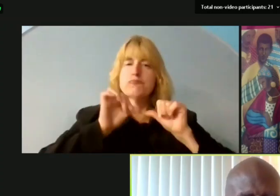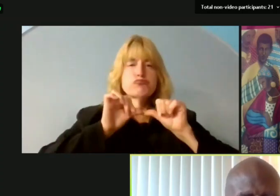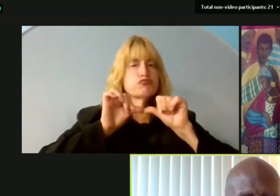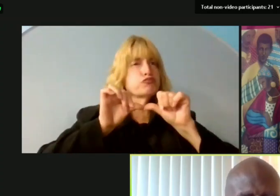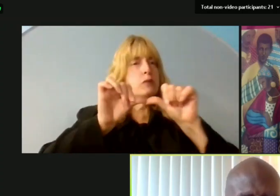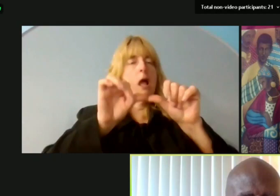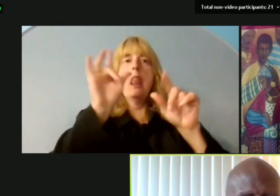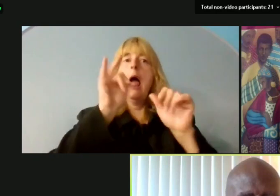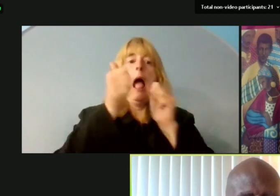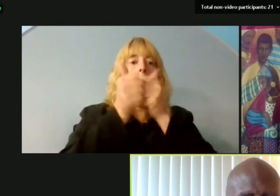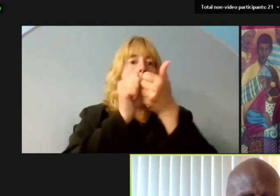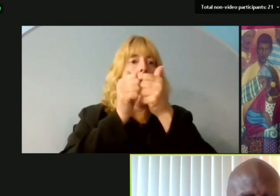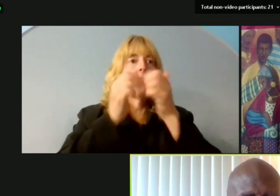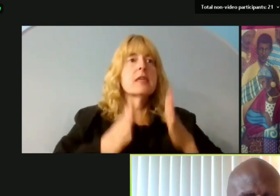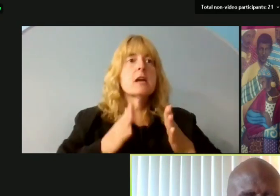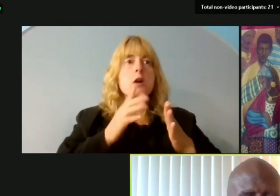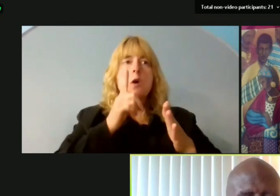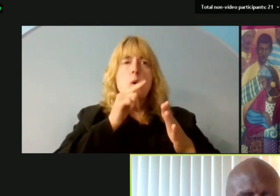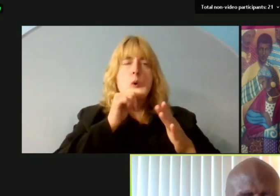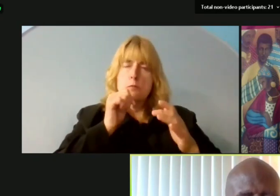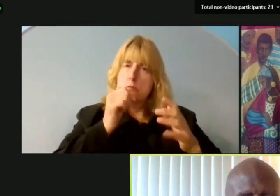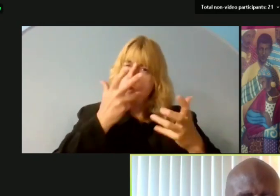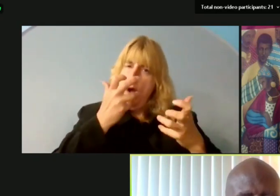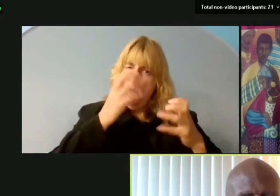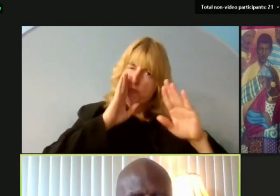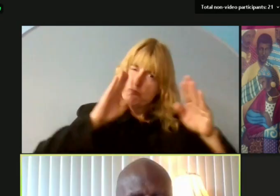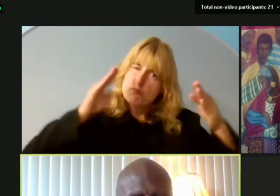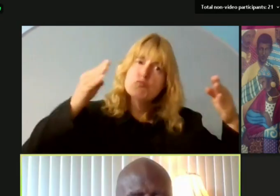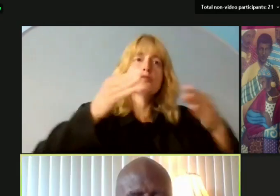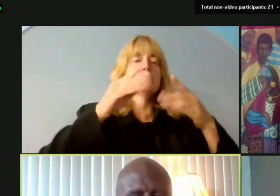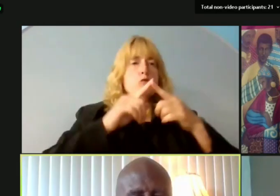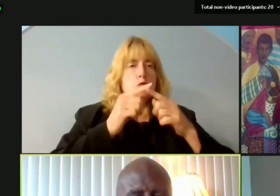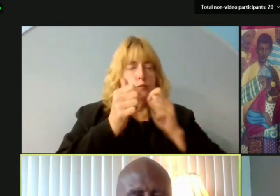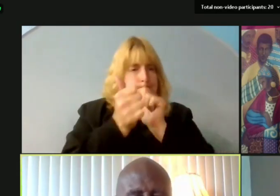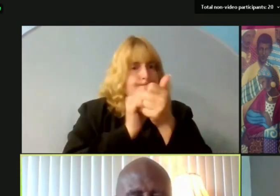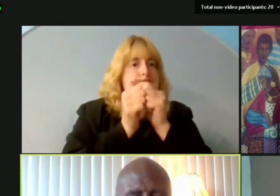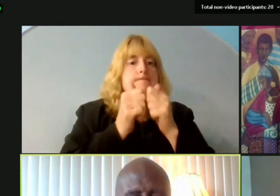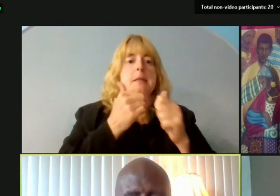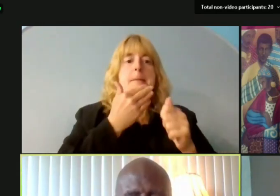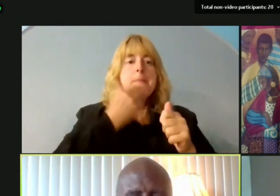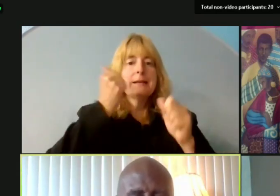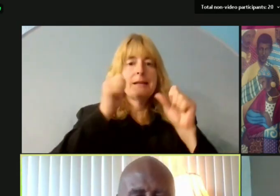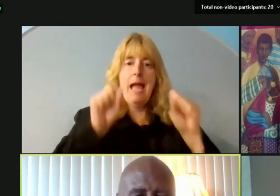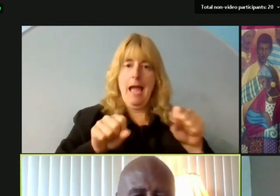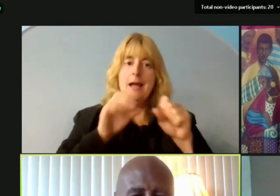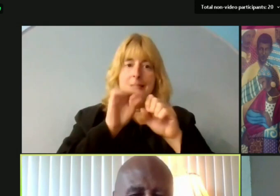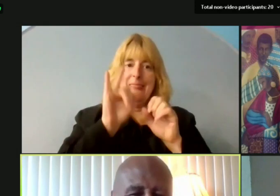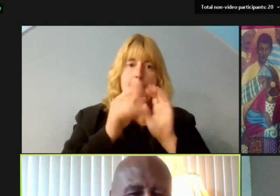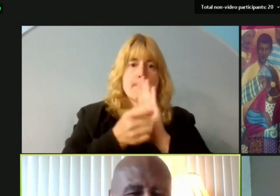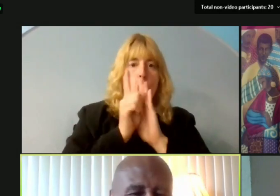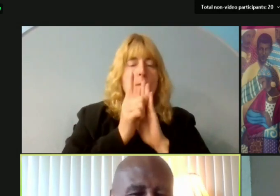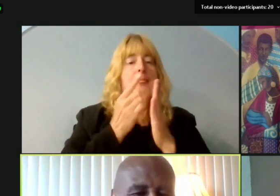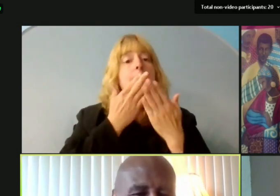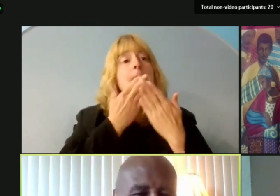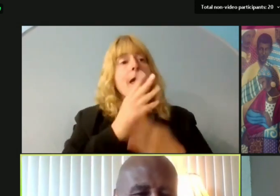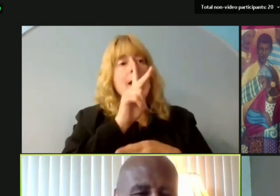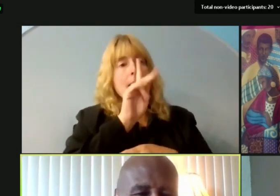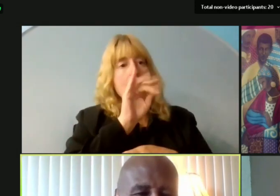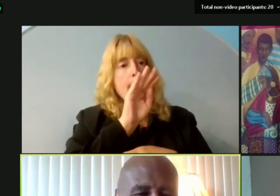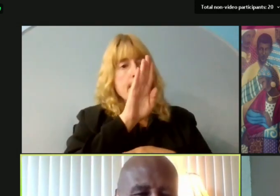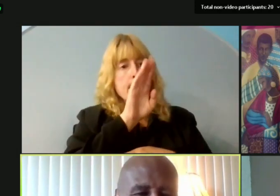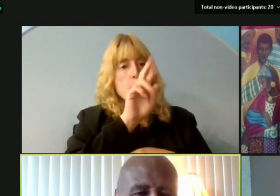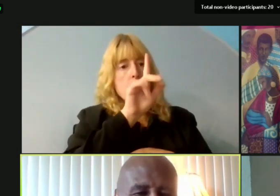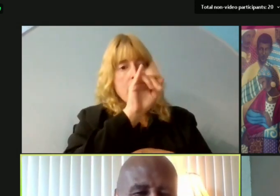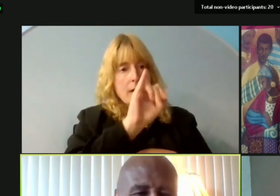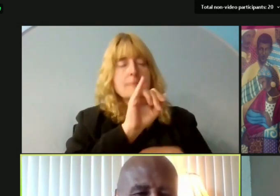to do the best you can do in the moment when you need it. Thank you, Kimberly. As always, you are great in